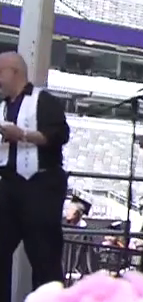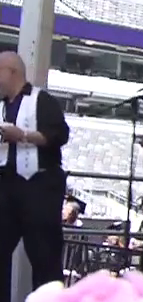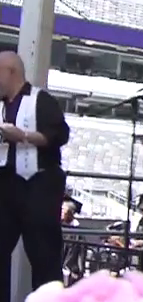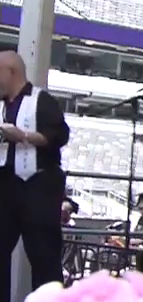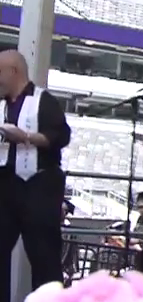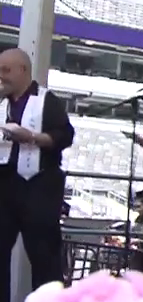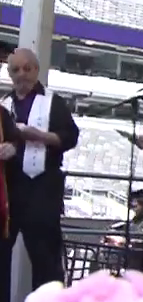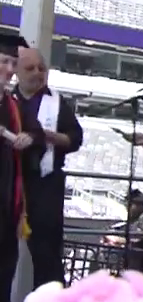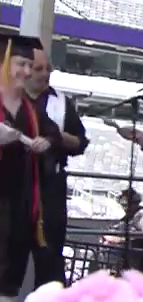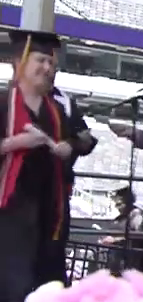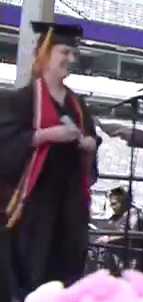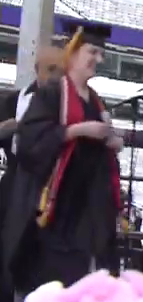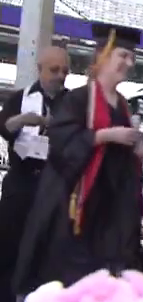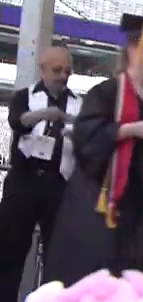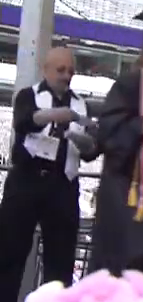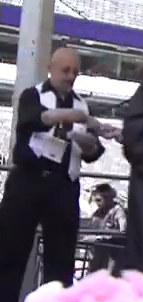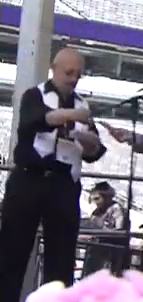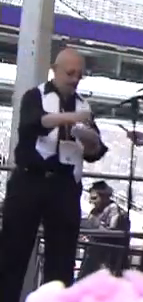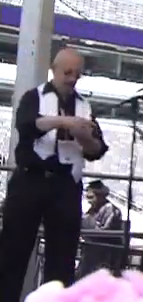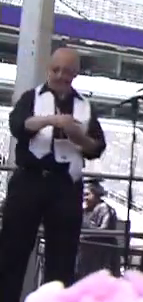Katie Reinhardt.